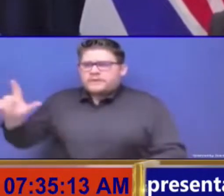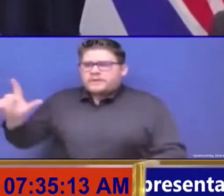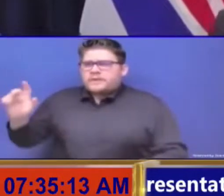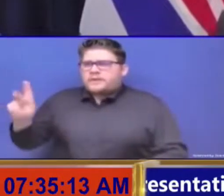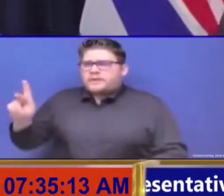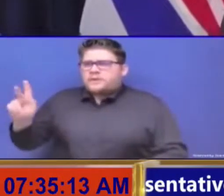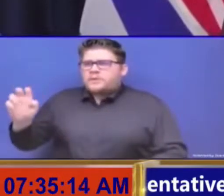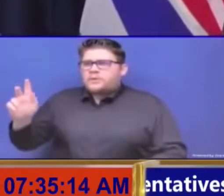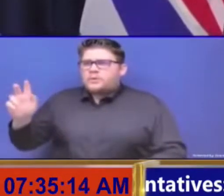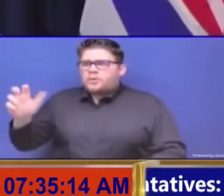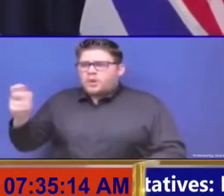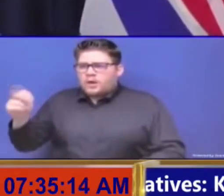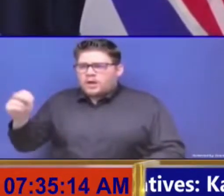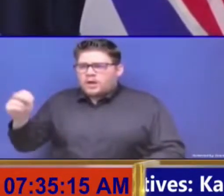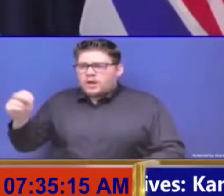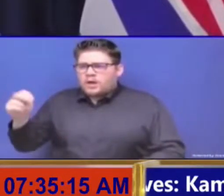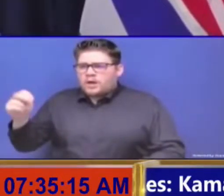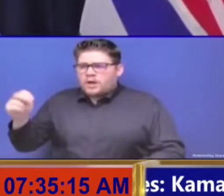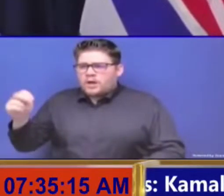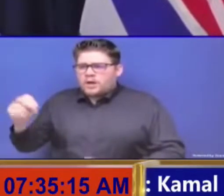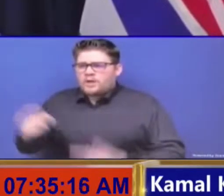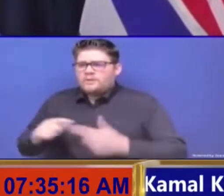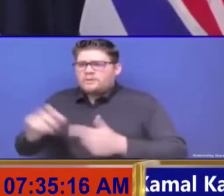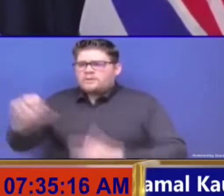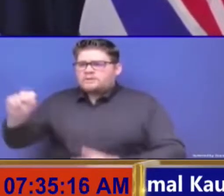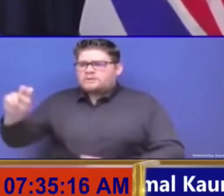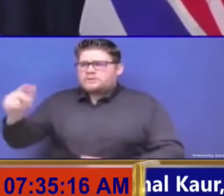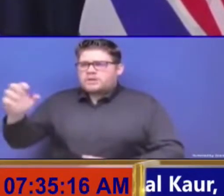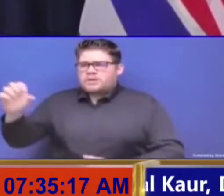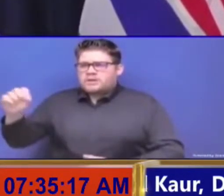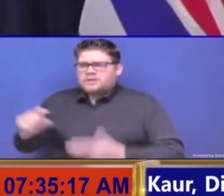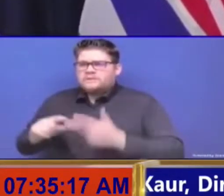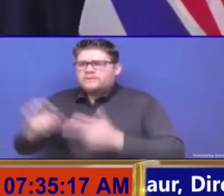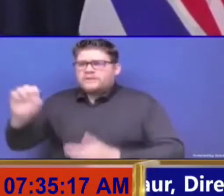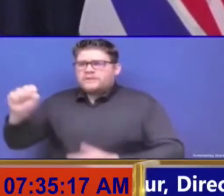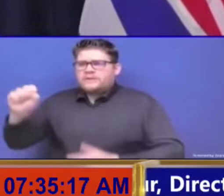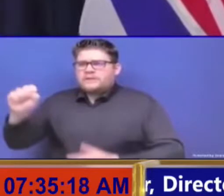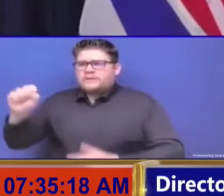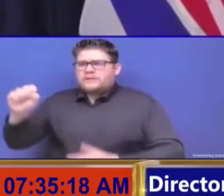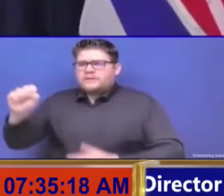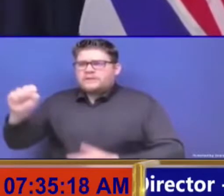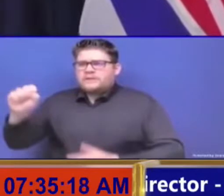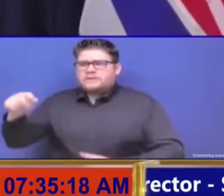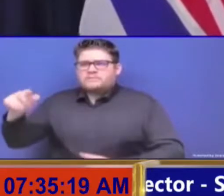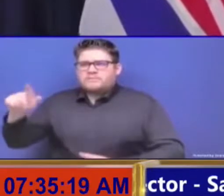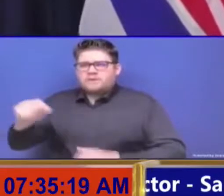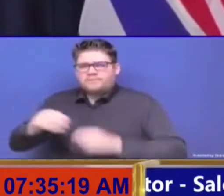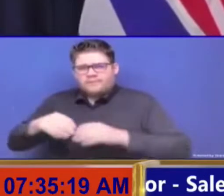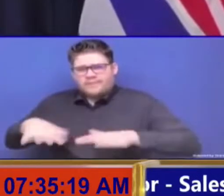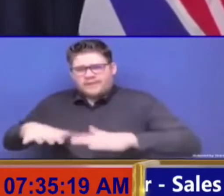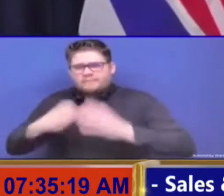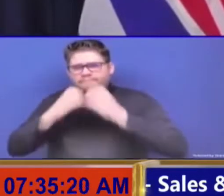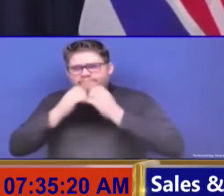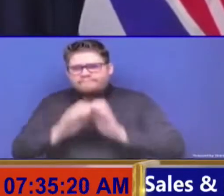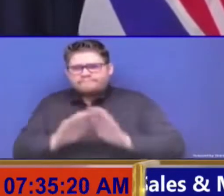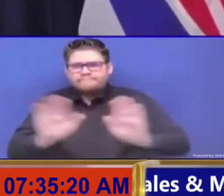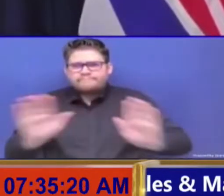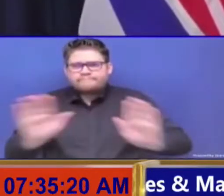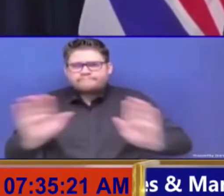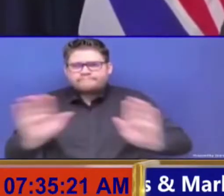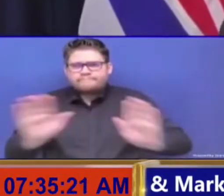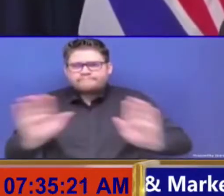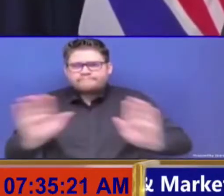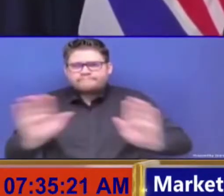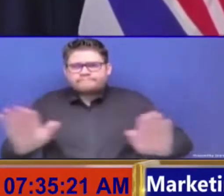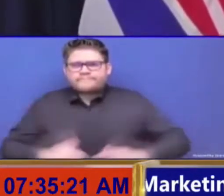Sky region, the Sunshine Coast, Gulf Islands and Vancouver Island. The fuel conservation measures are working, and I want